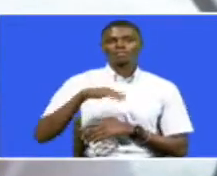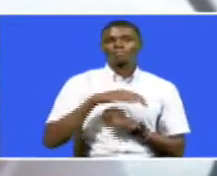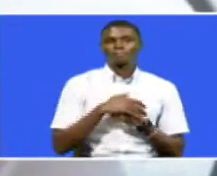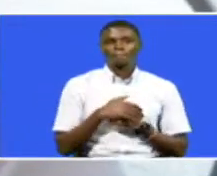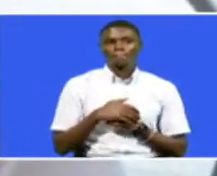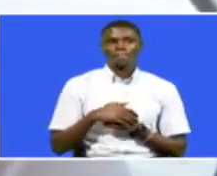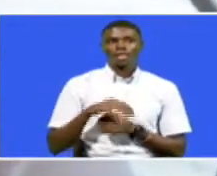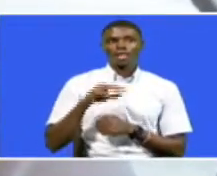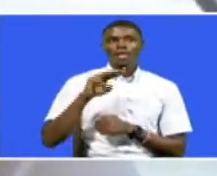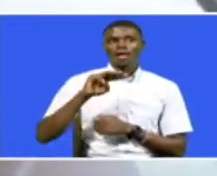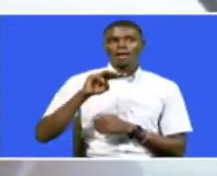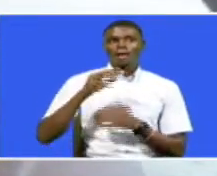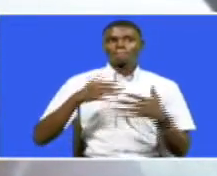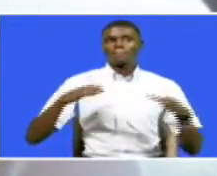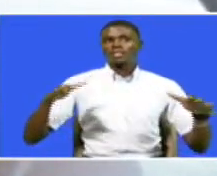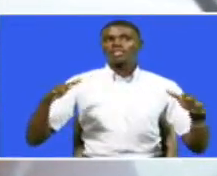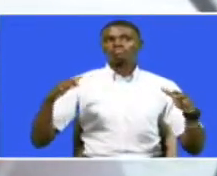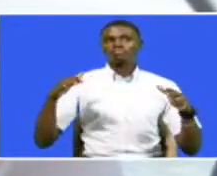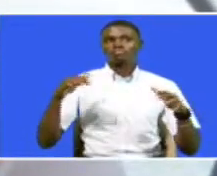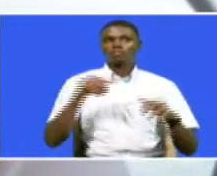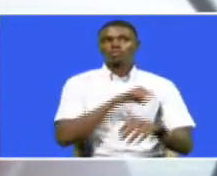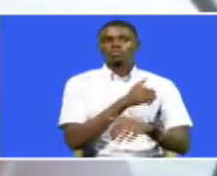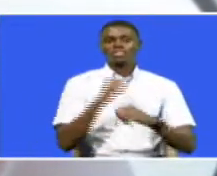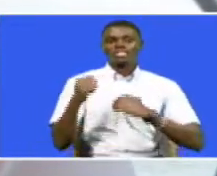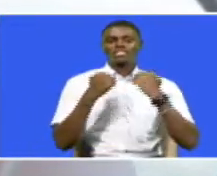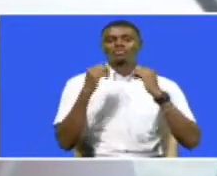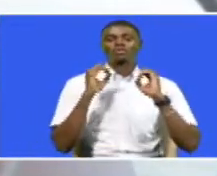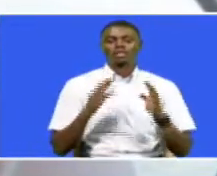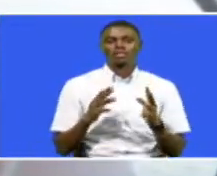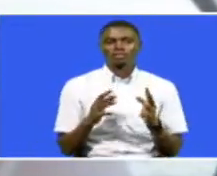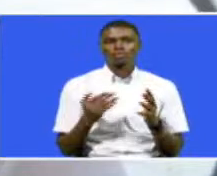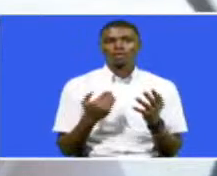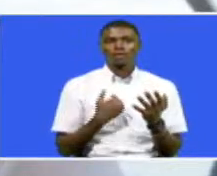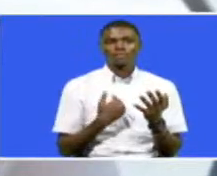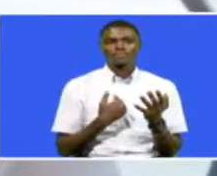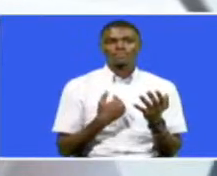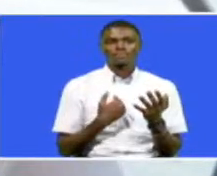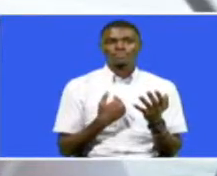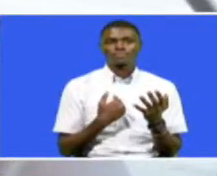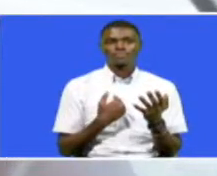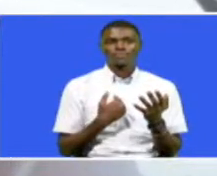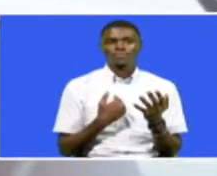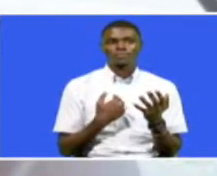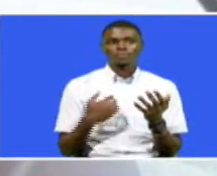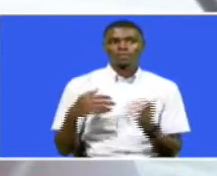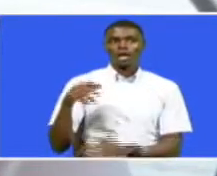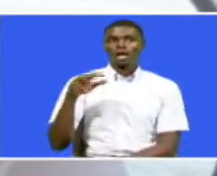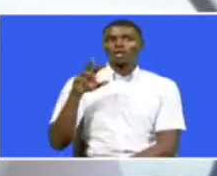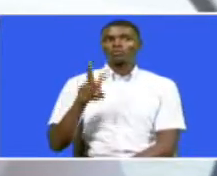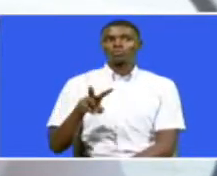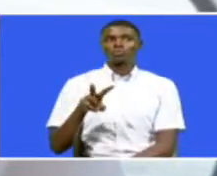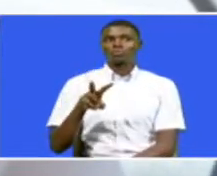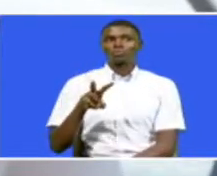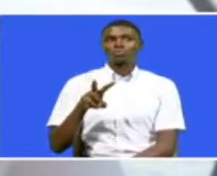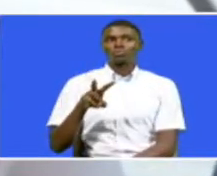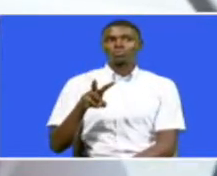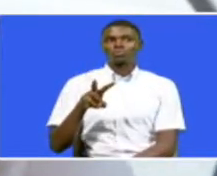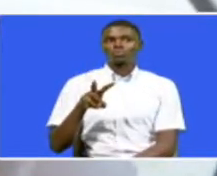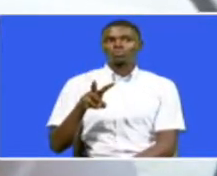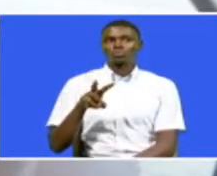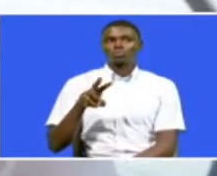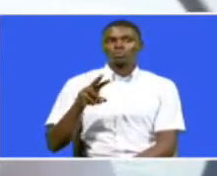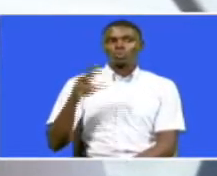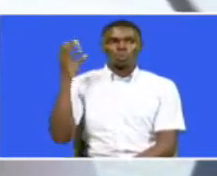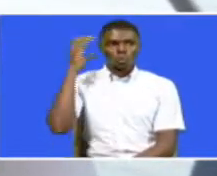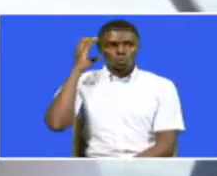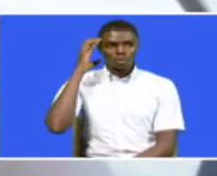Maritime training in Kenya is still not that strong. We have two mainly known colleges. There are